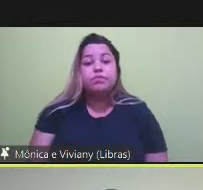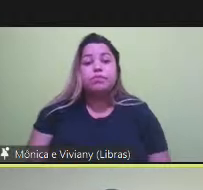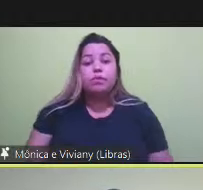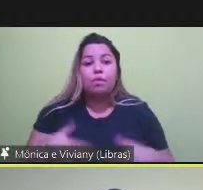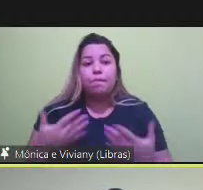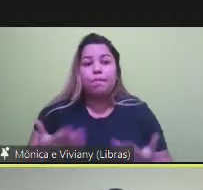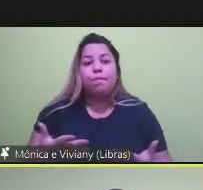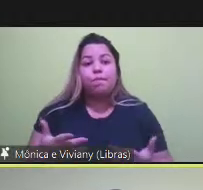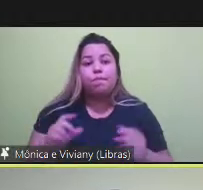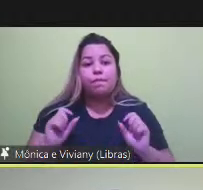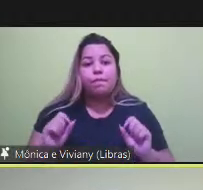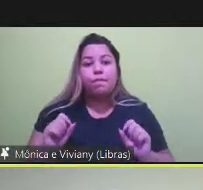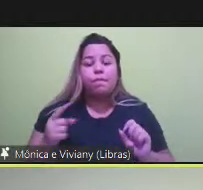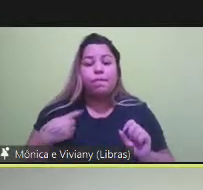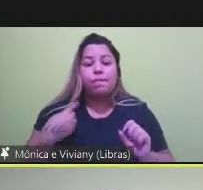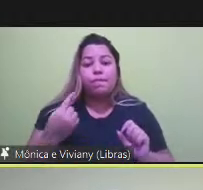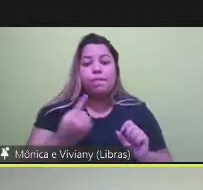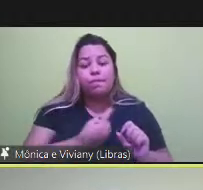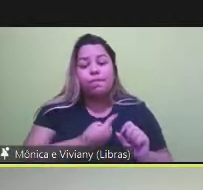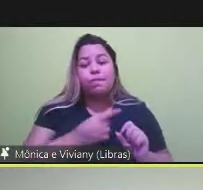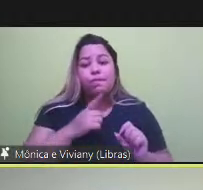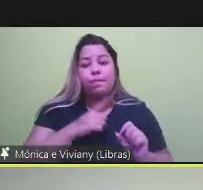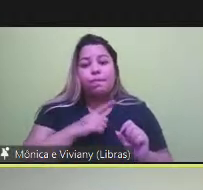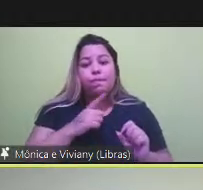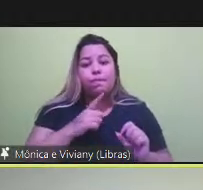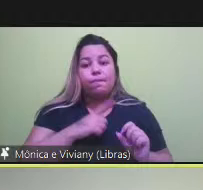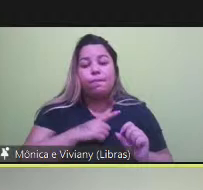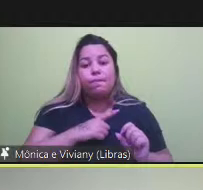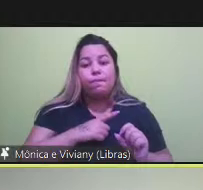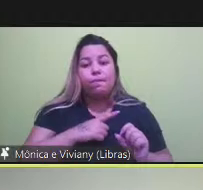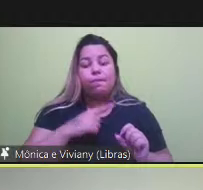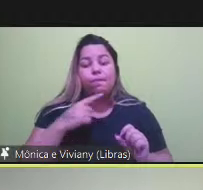The education network, we have